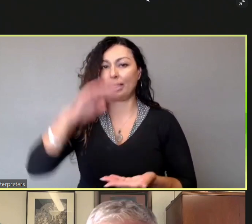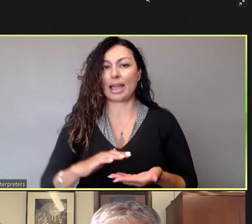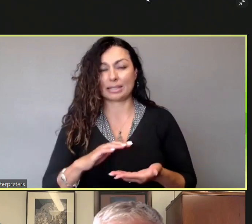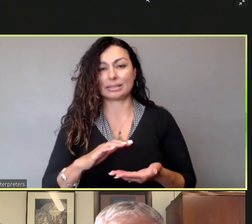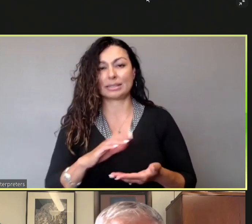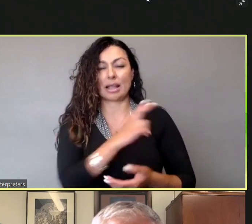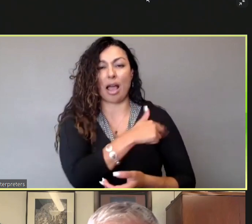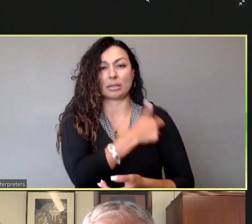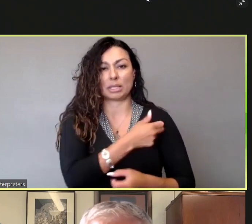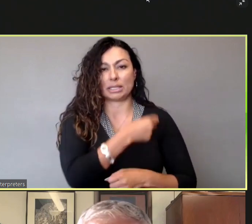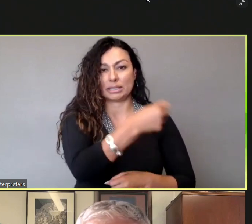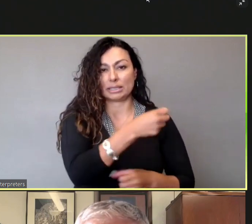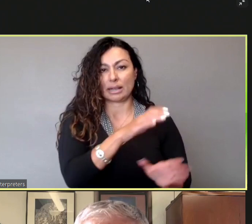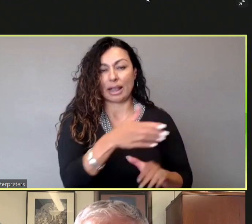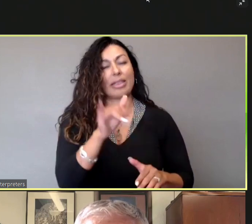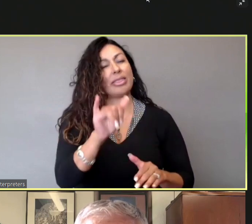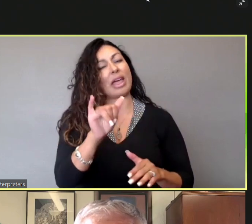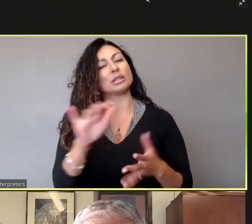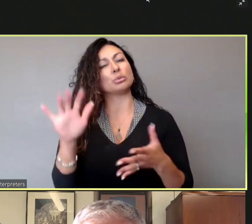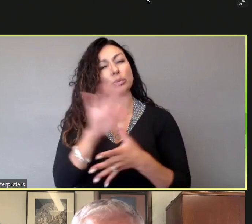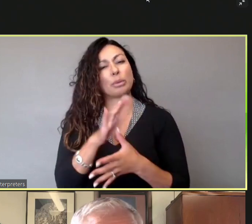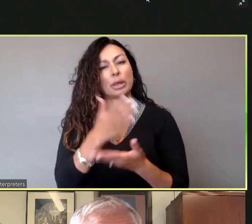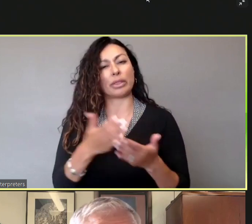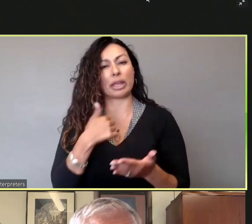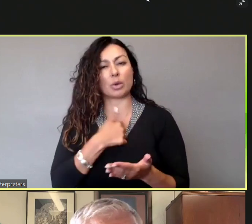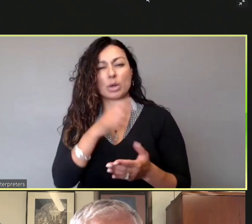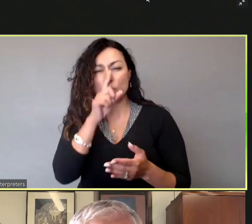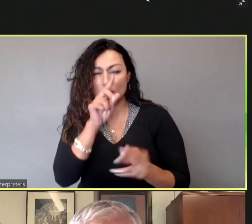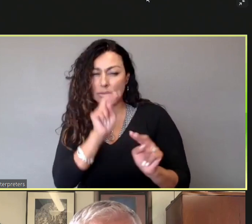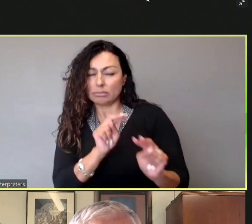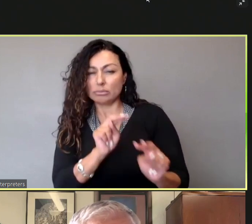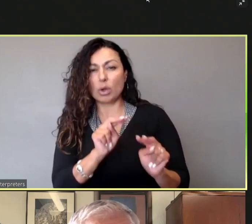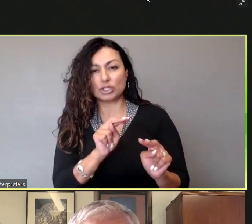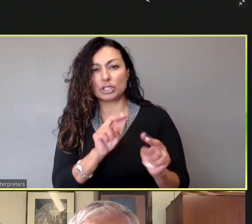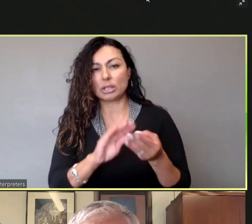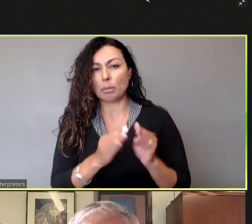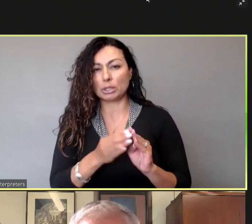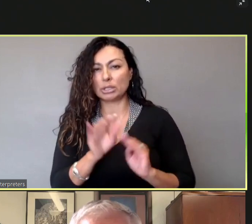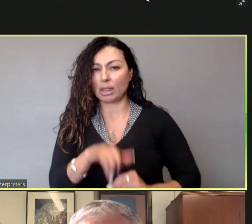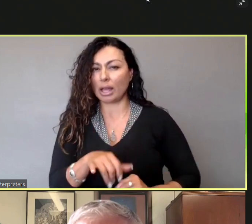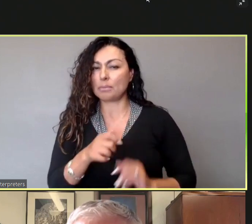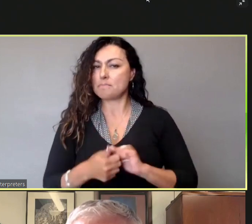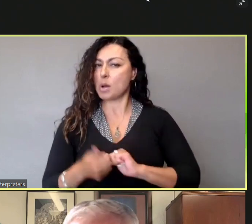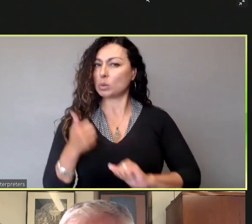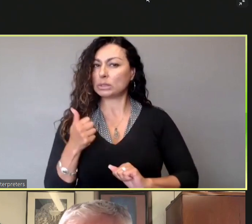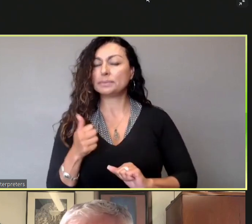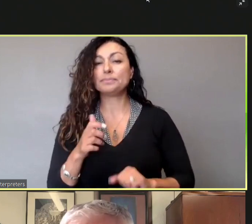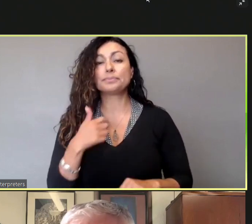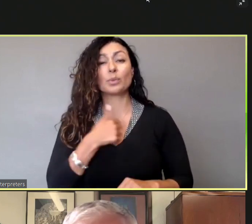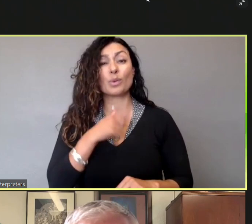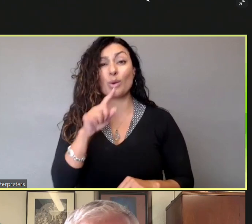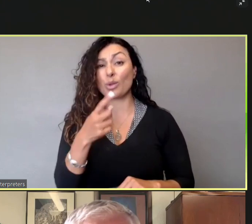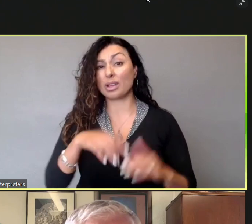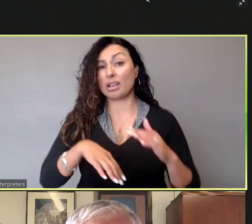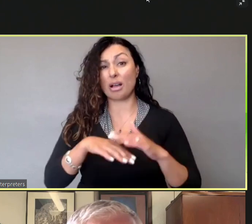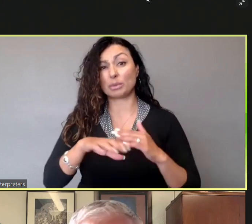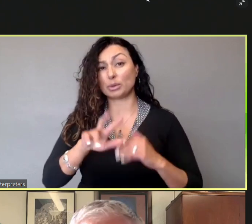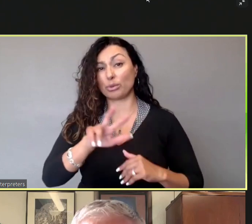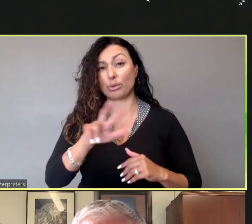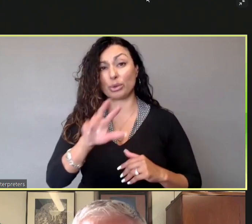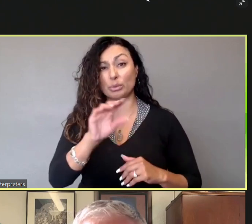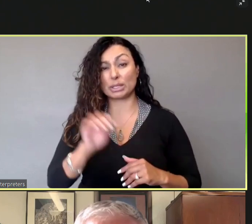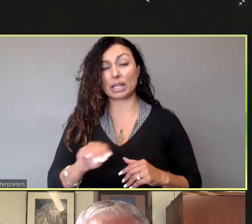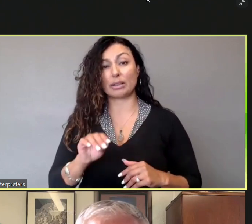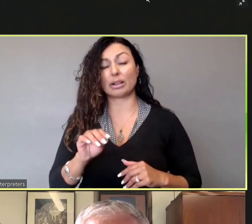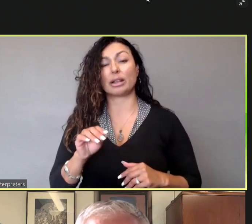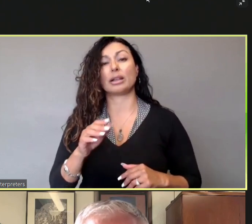the two primary things we're really looking closely at. So we're only up to 33% in New Mexico. Mike